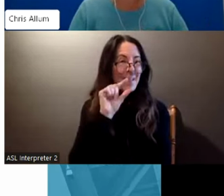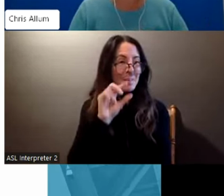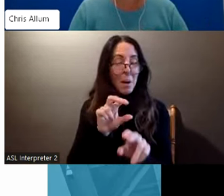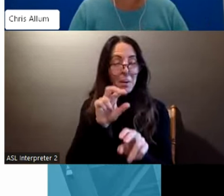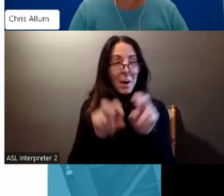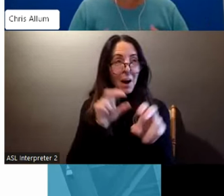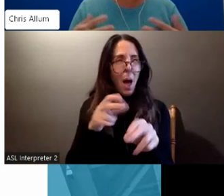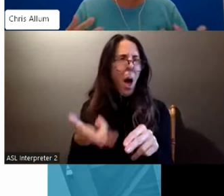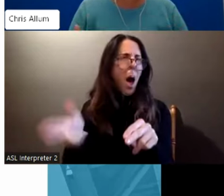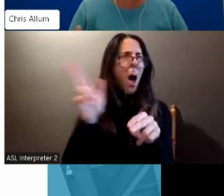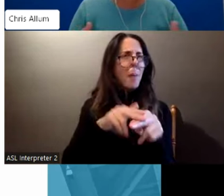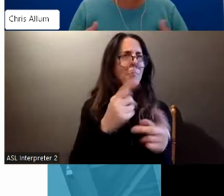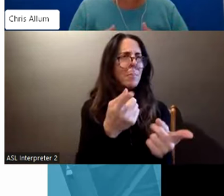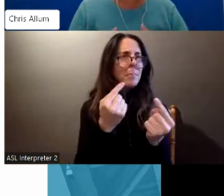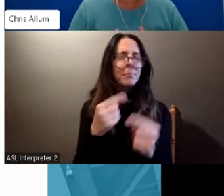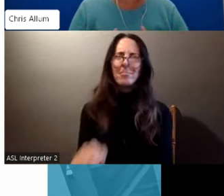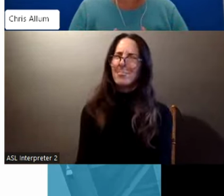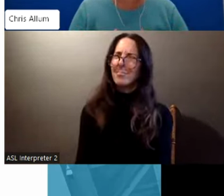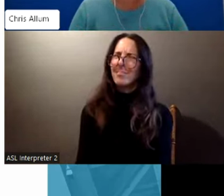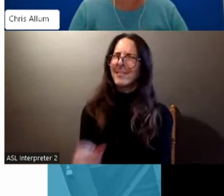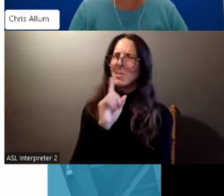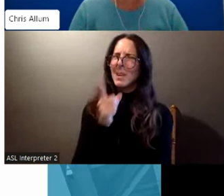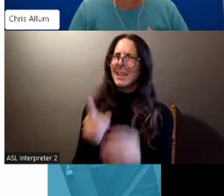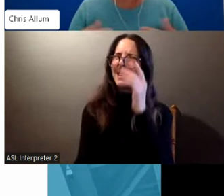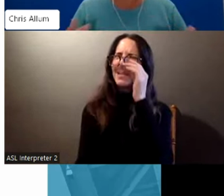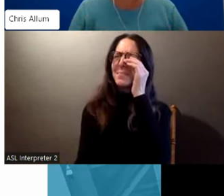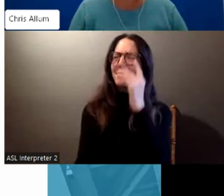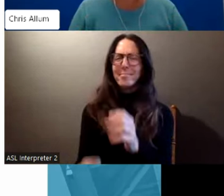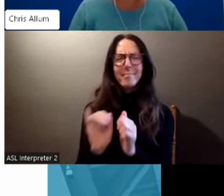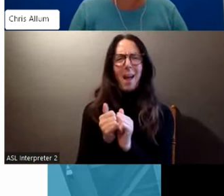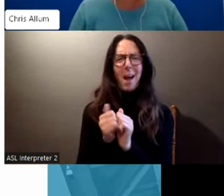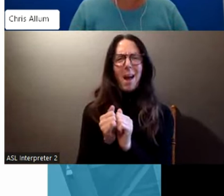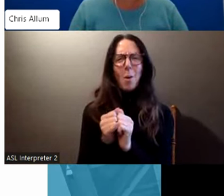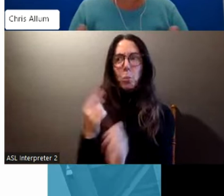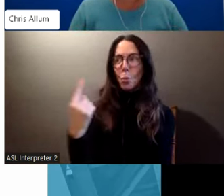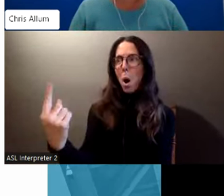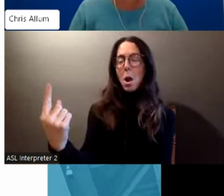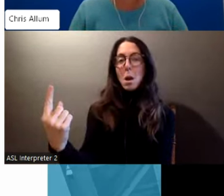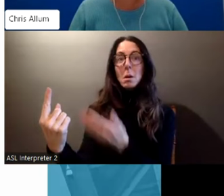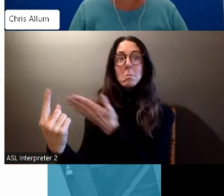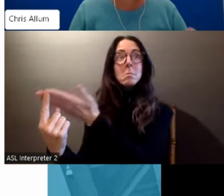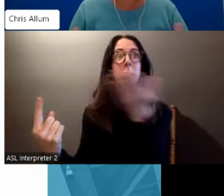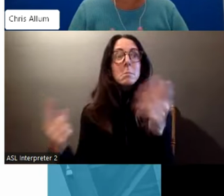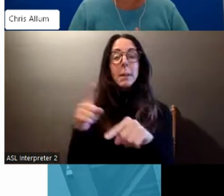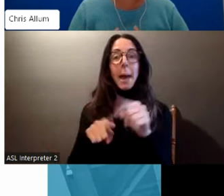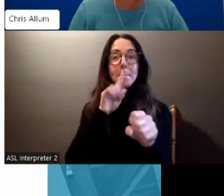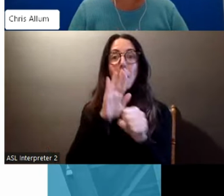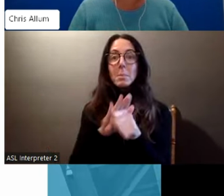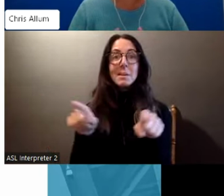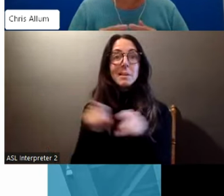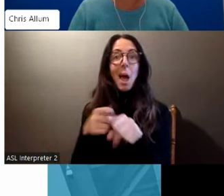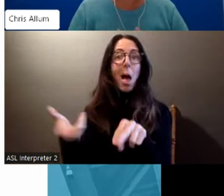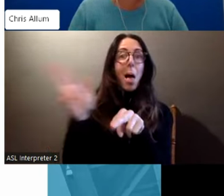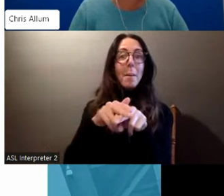ask yourself, how is that individual able to do that when no one else is able to promise the same? And